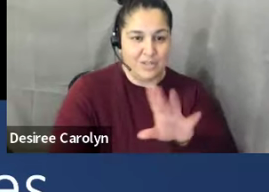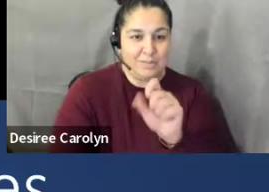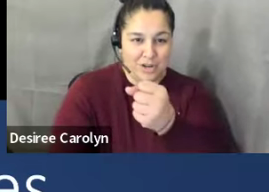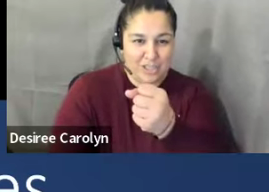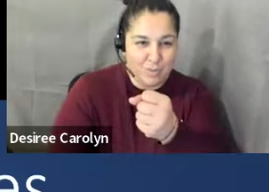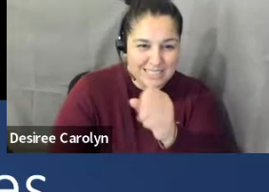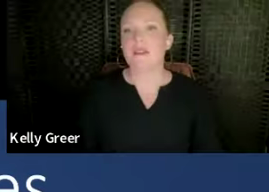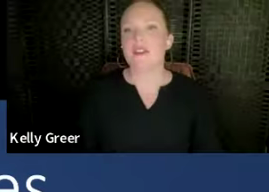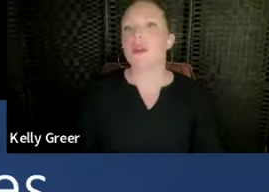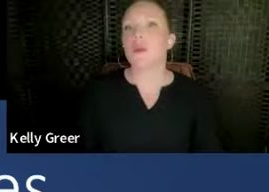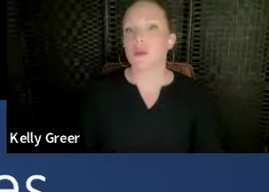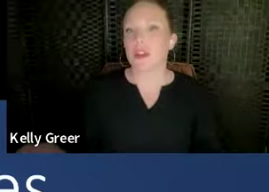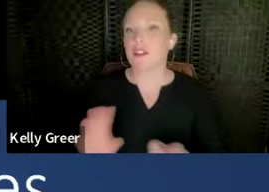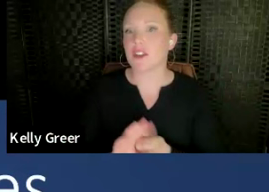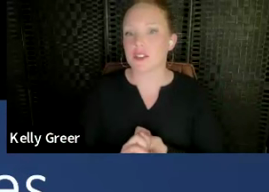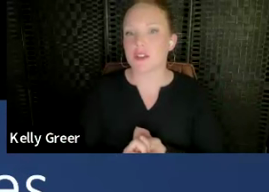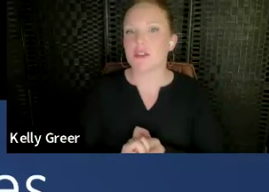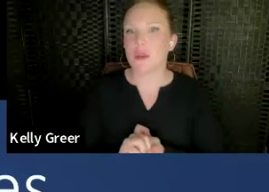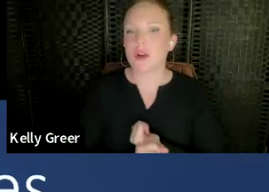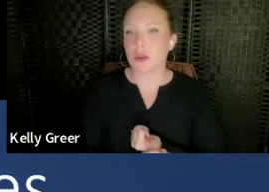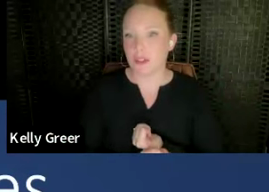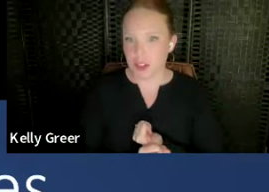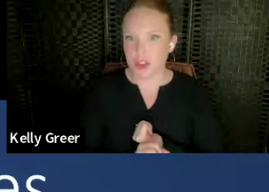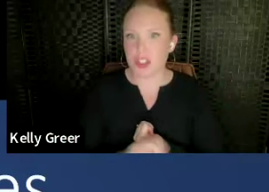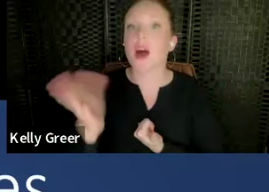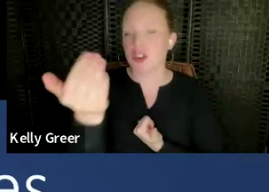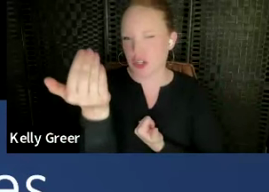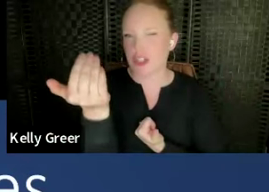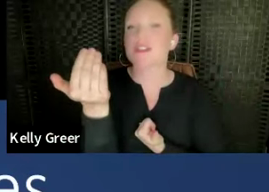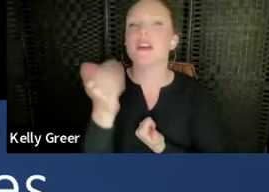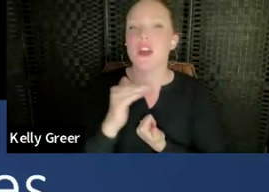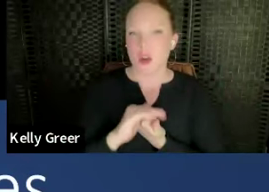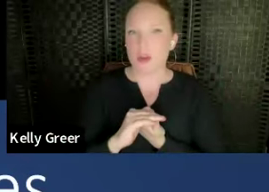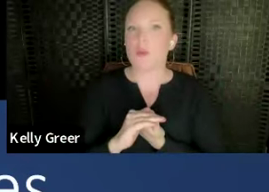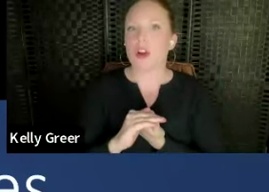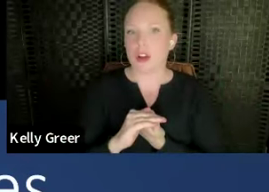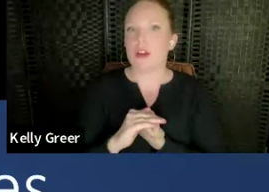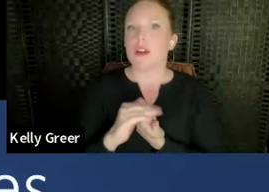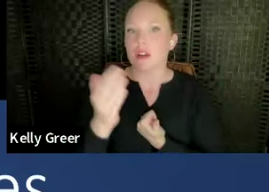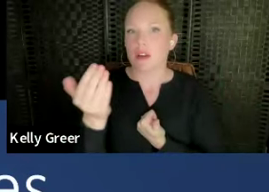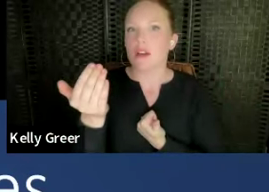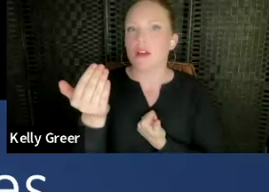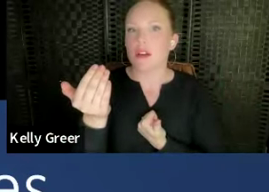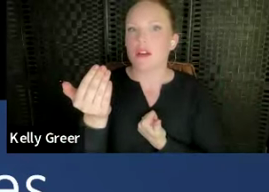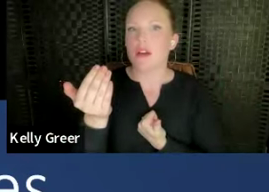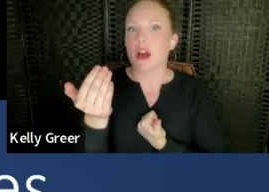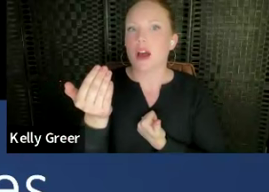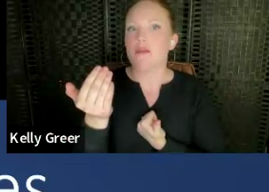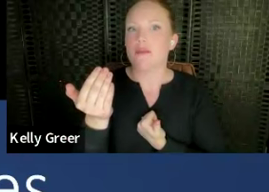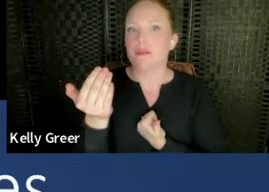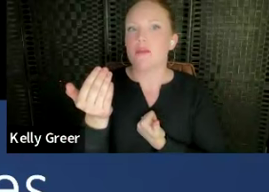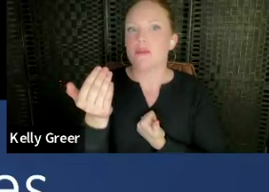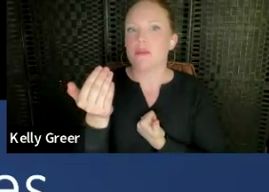Hold on, So we have, we work with first responders. We work,